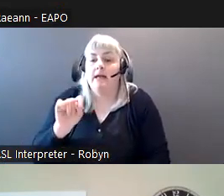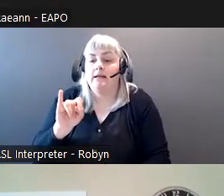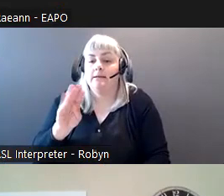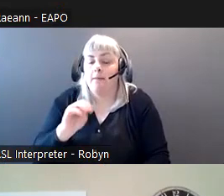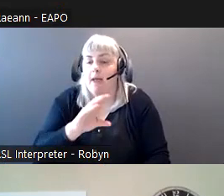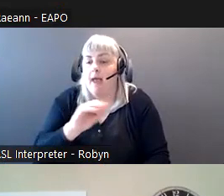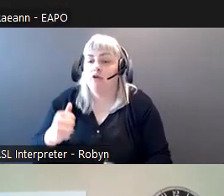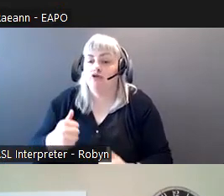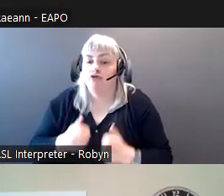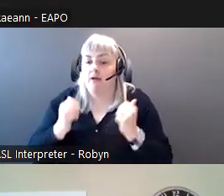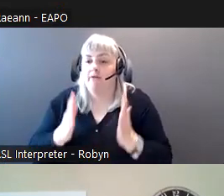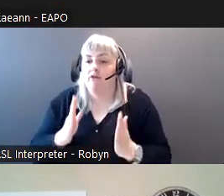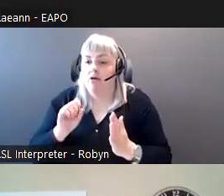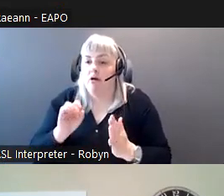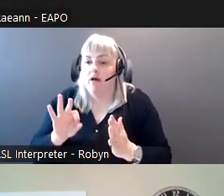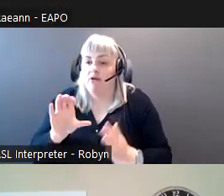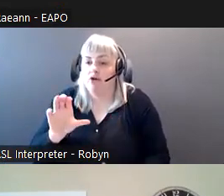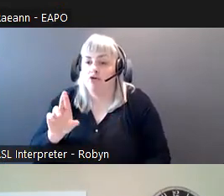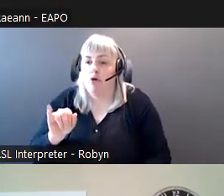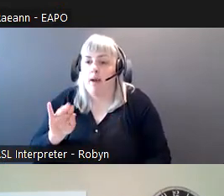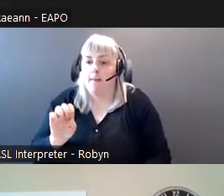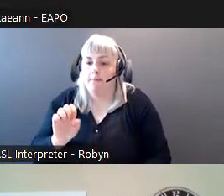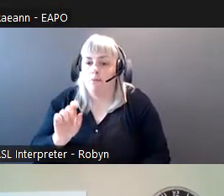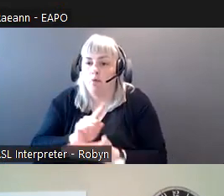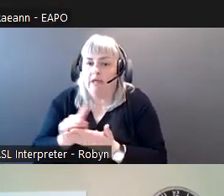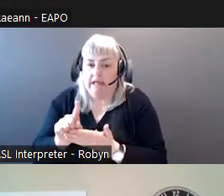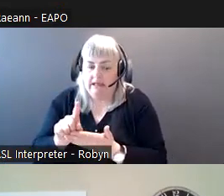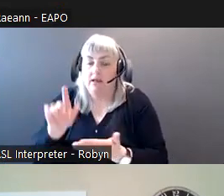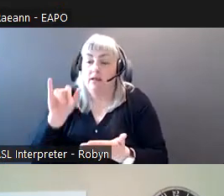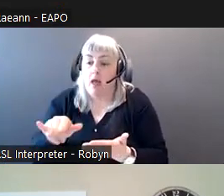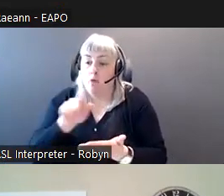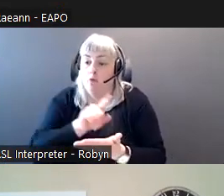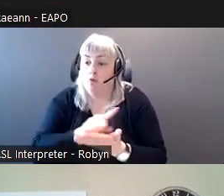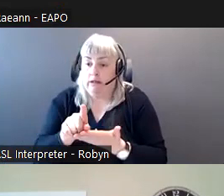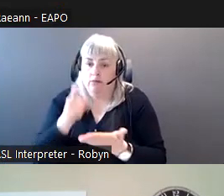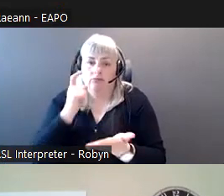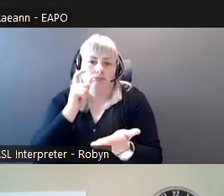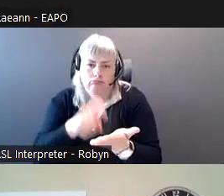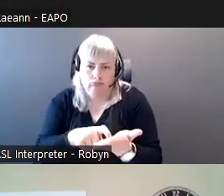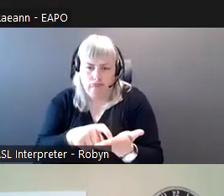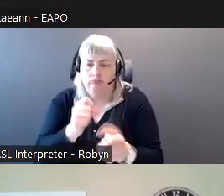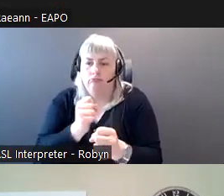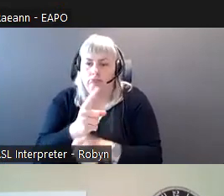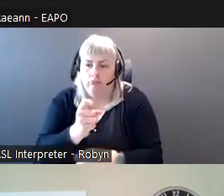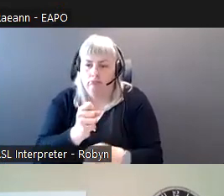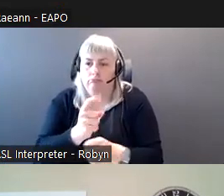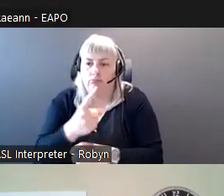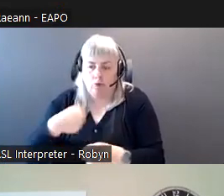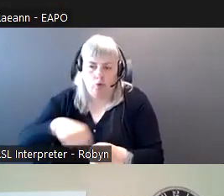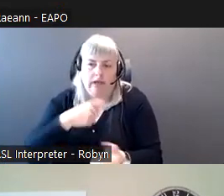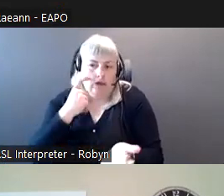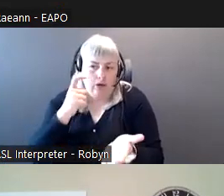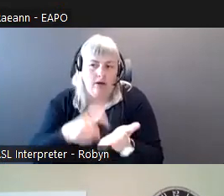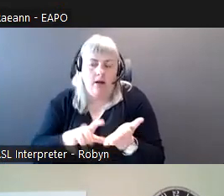Crime Week. It is a recognition week that annually we recognize